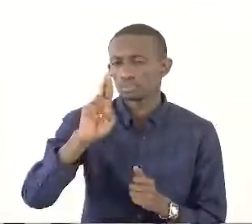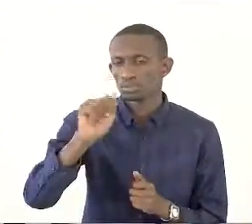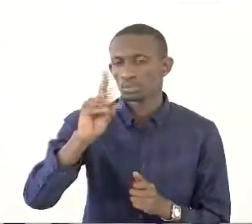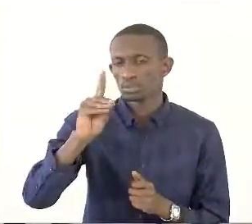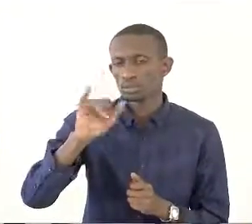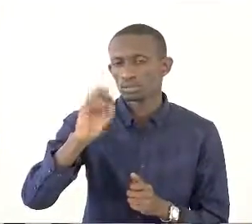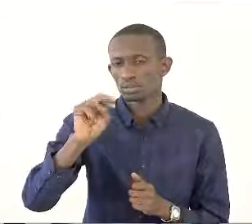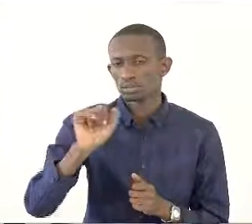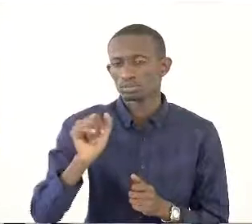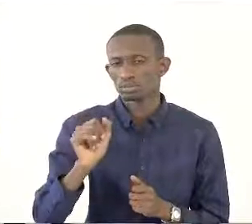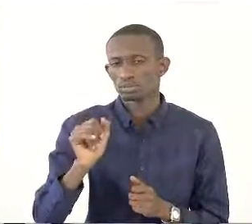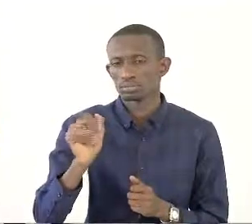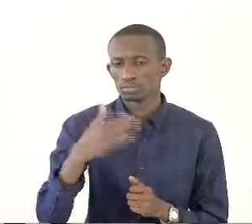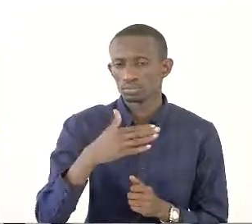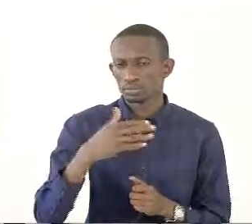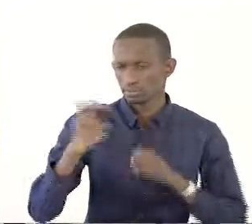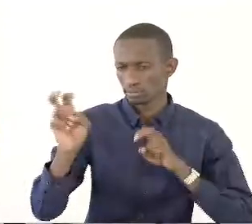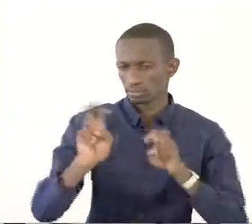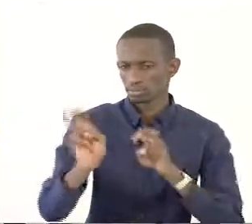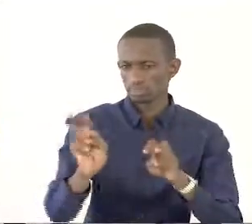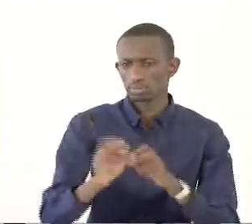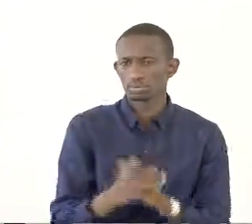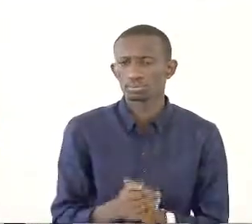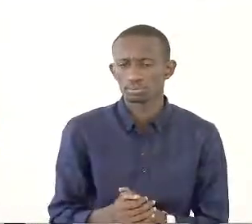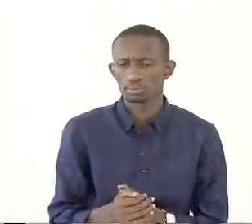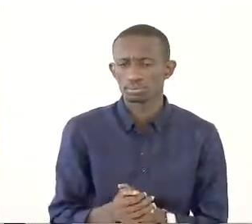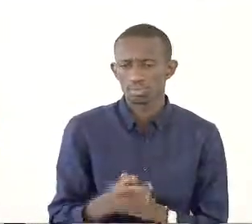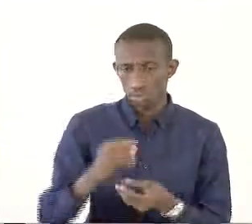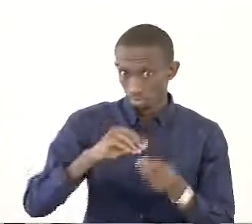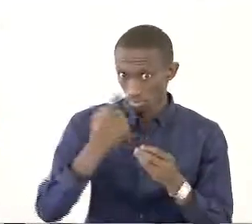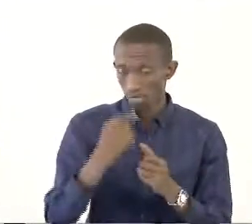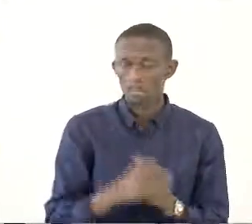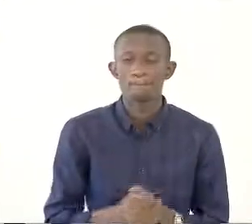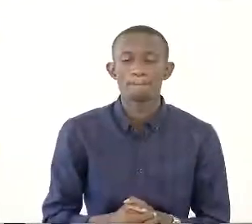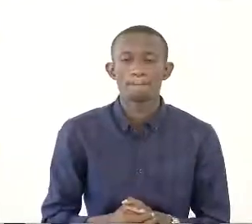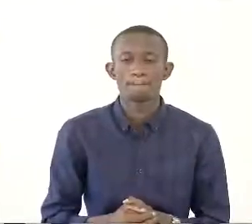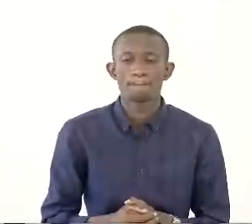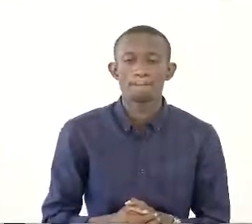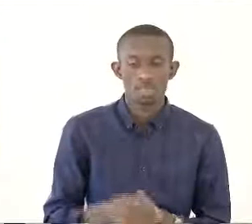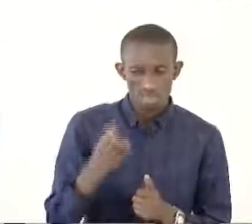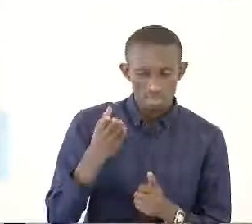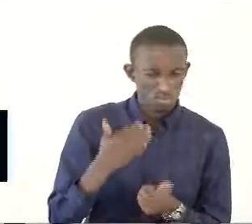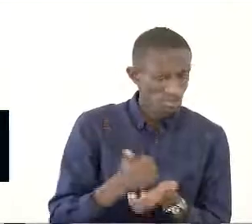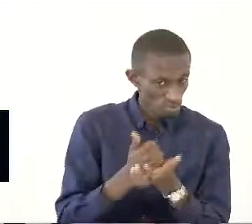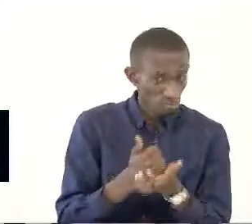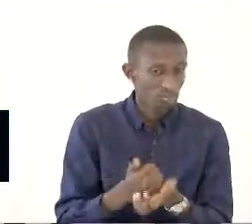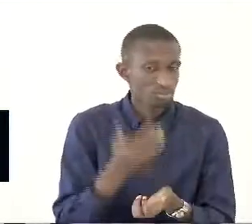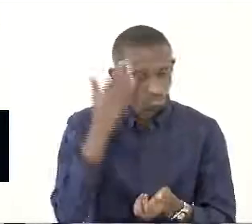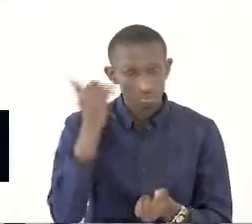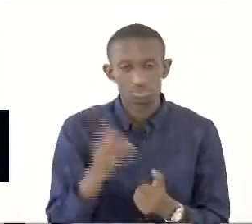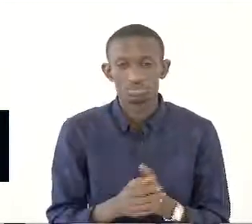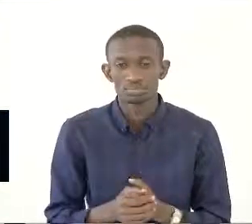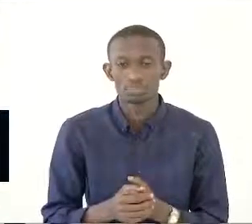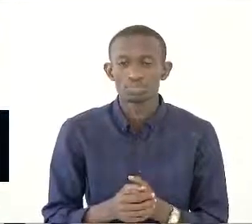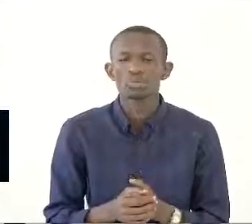is a device, that is number one. It is an instrument that is being used to tell